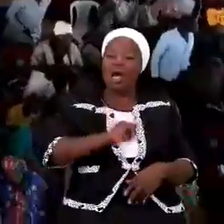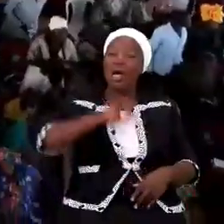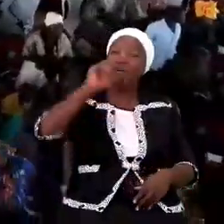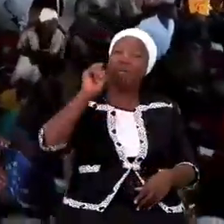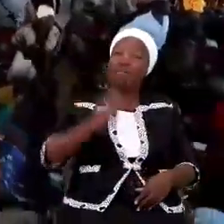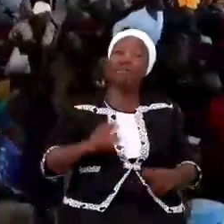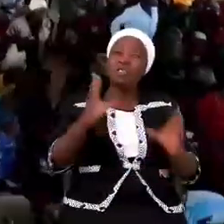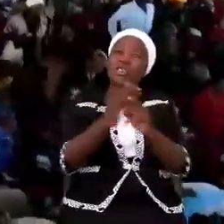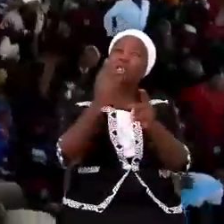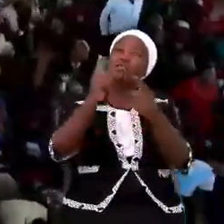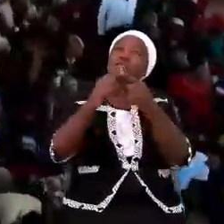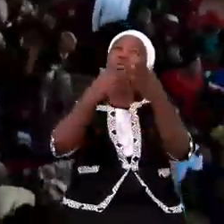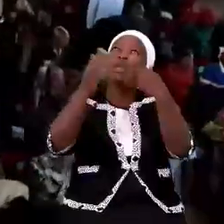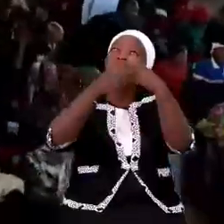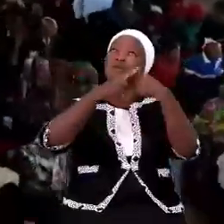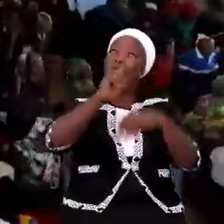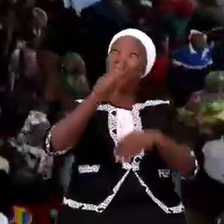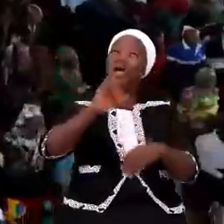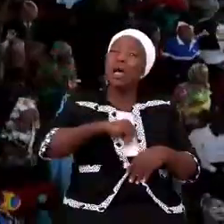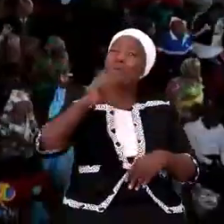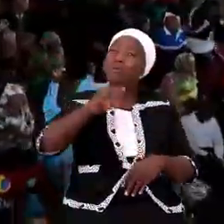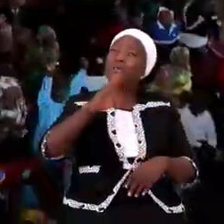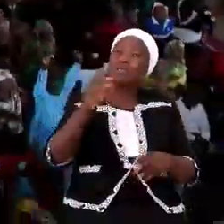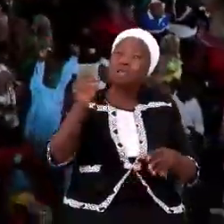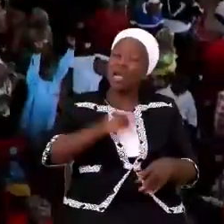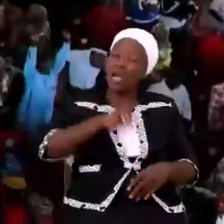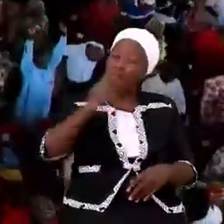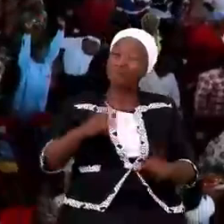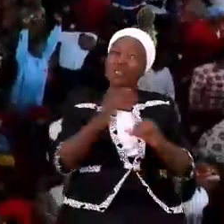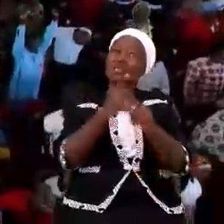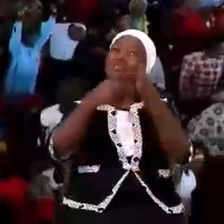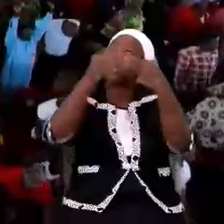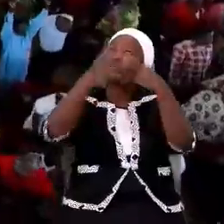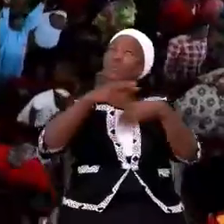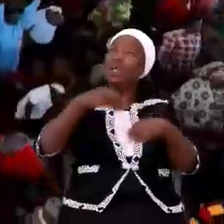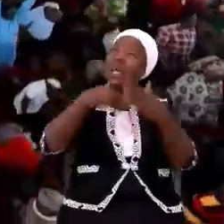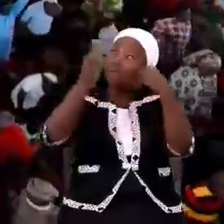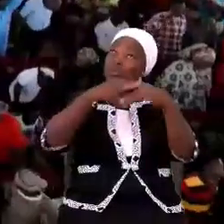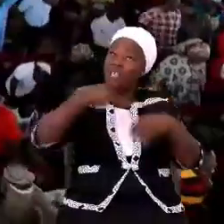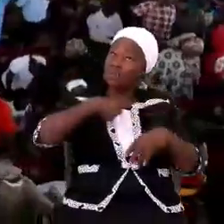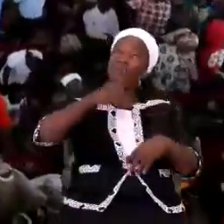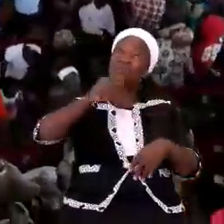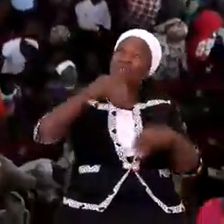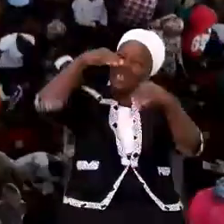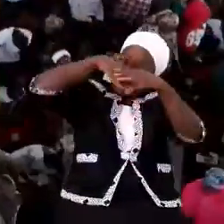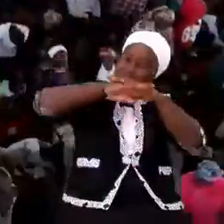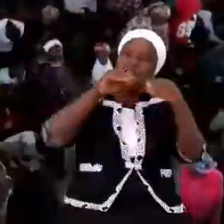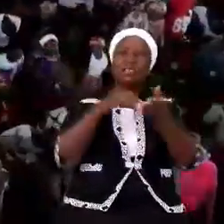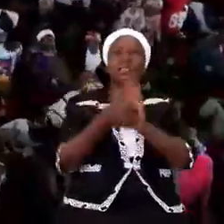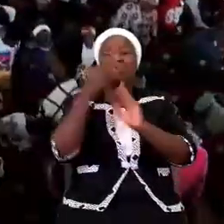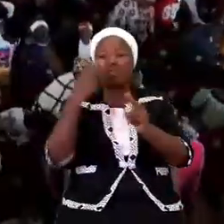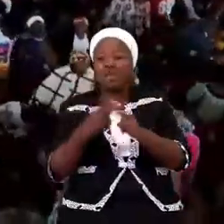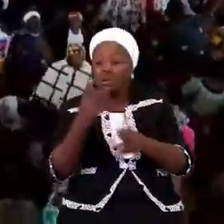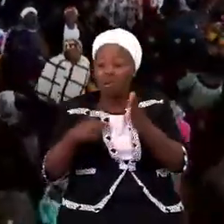Jesus' name. If you are not born again, pray to the Lord and say, Lord, here I am. Save my soul. Cleanse my